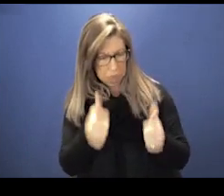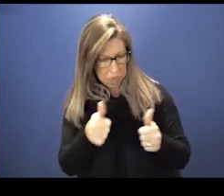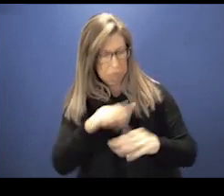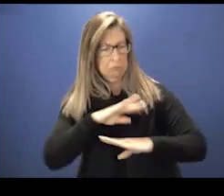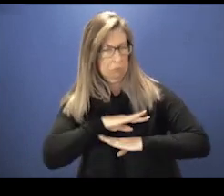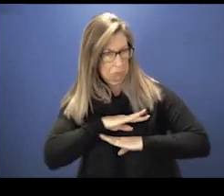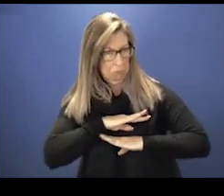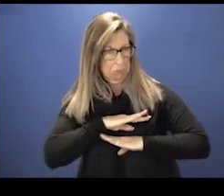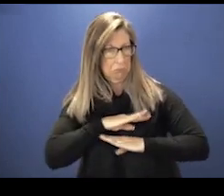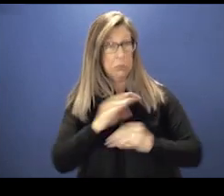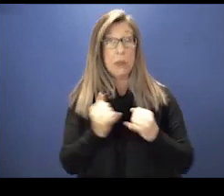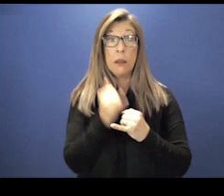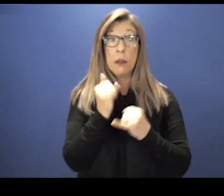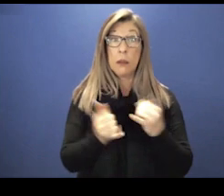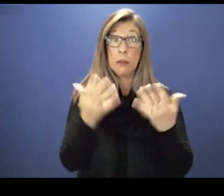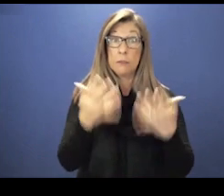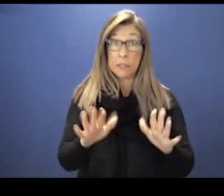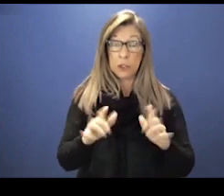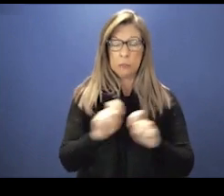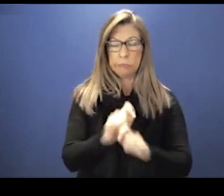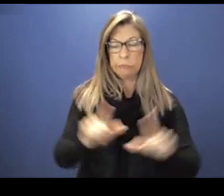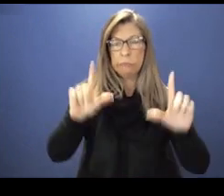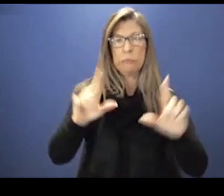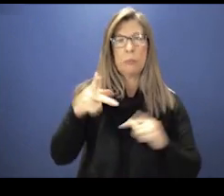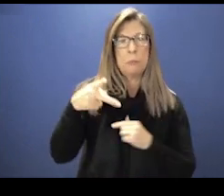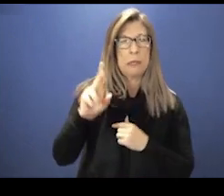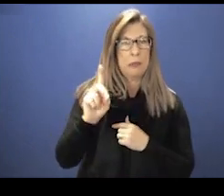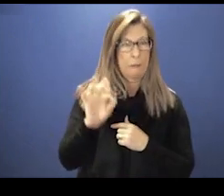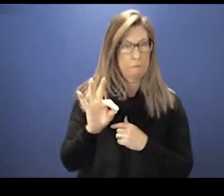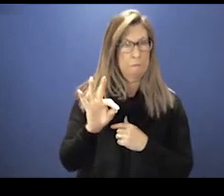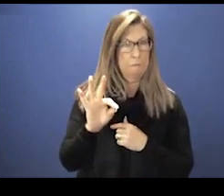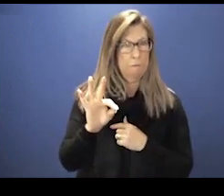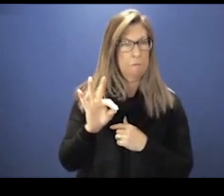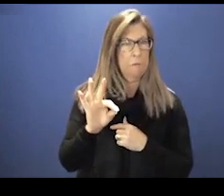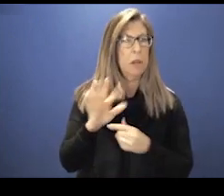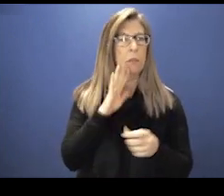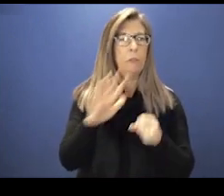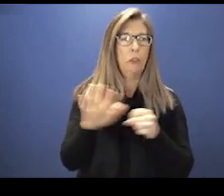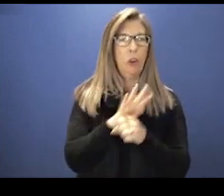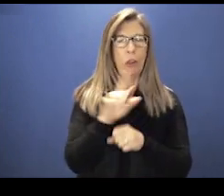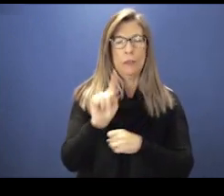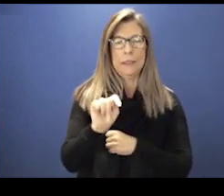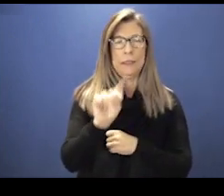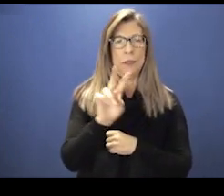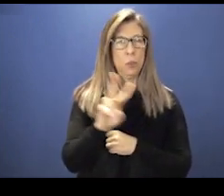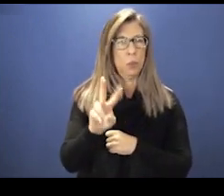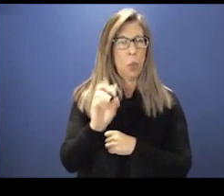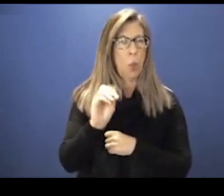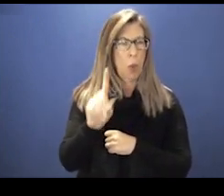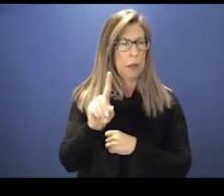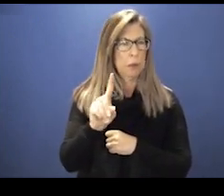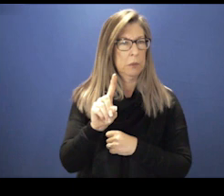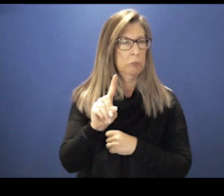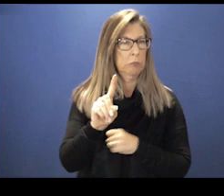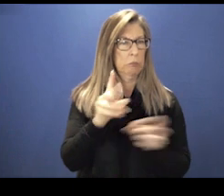provided. The final step generates the PDF, which will populate Form